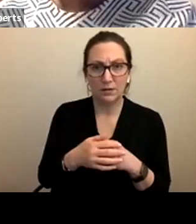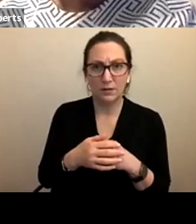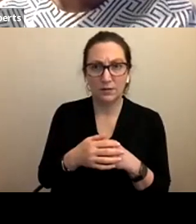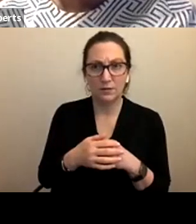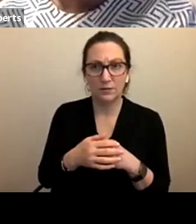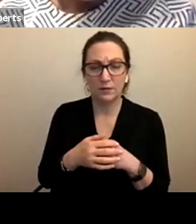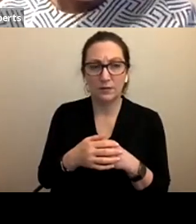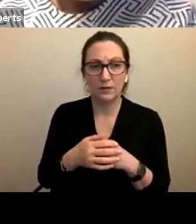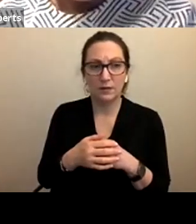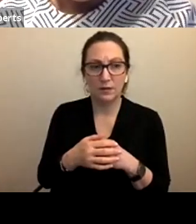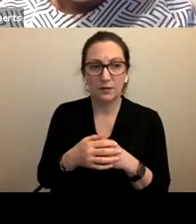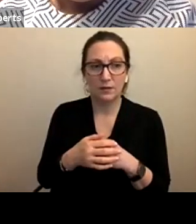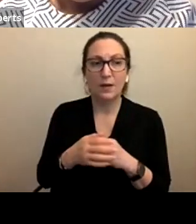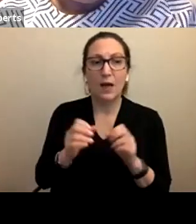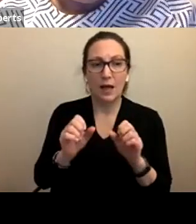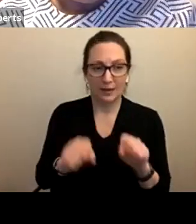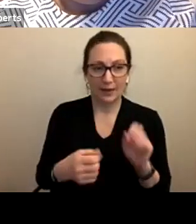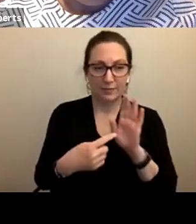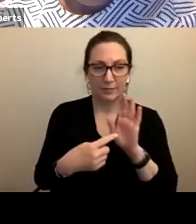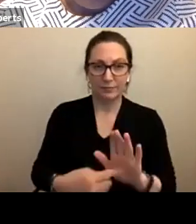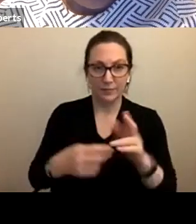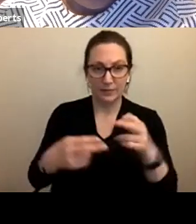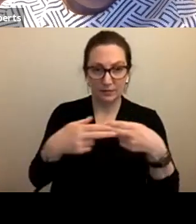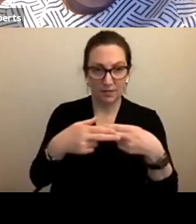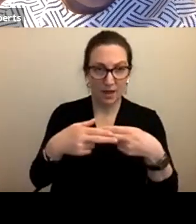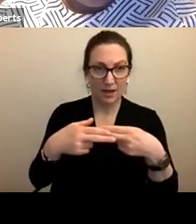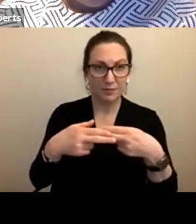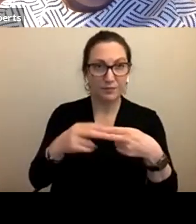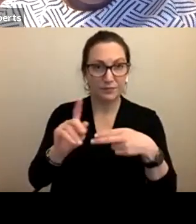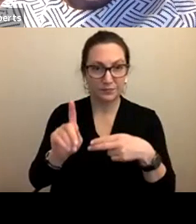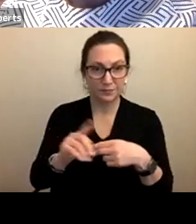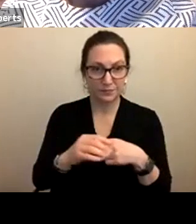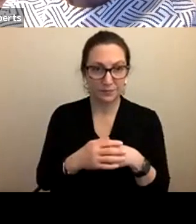I can throw it in a slide and Miss, hold on.